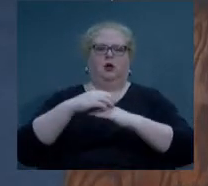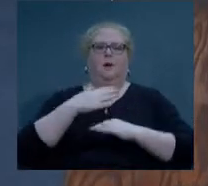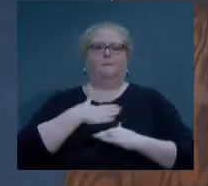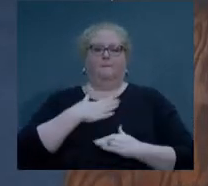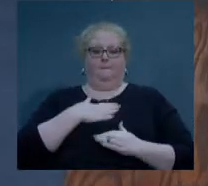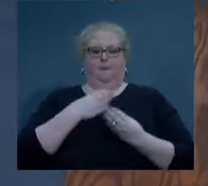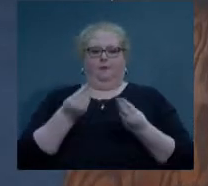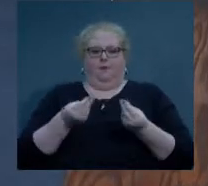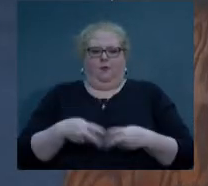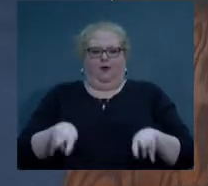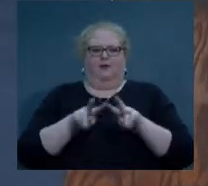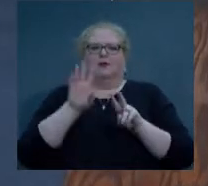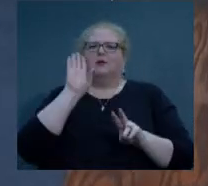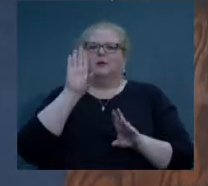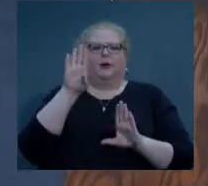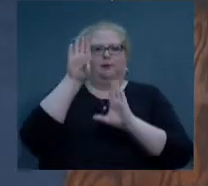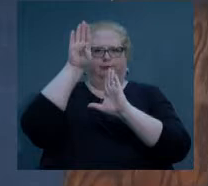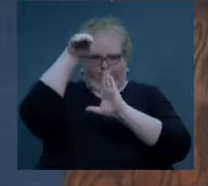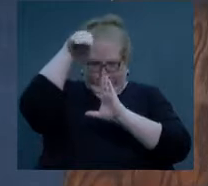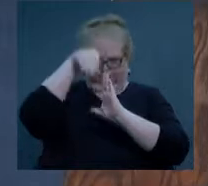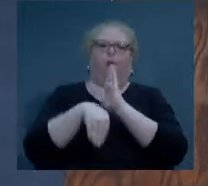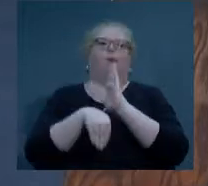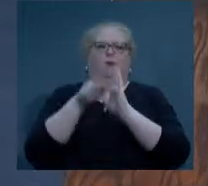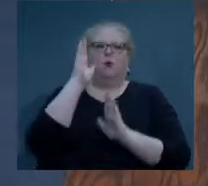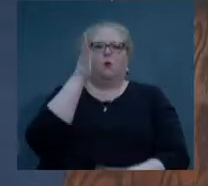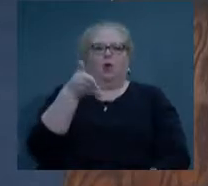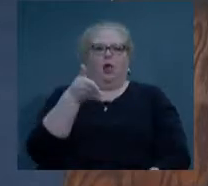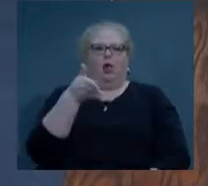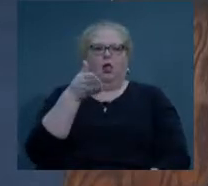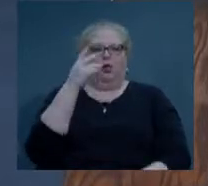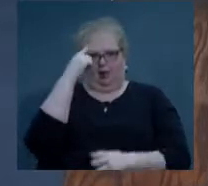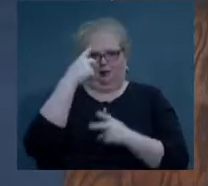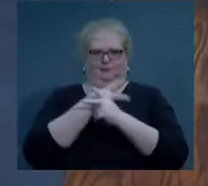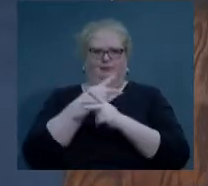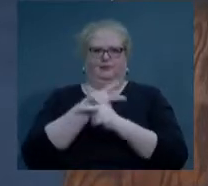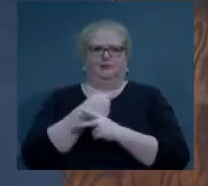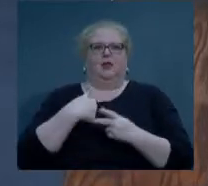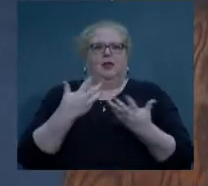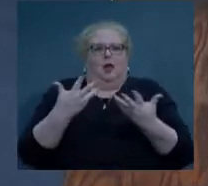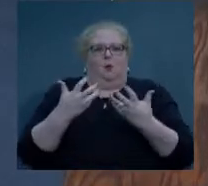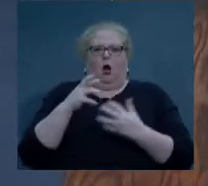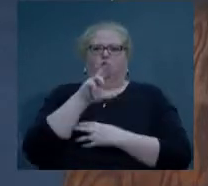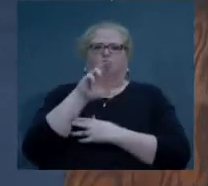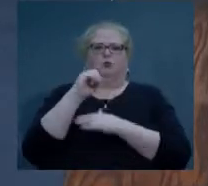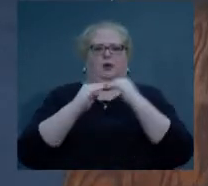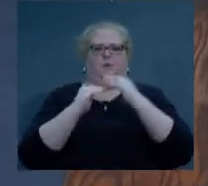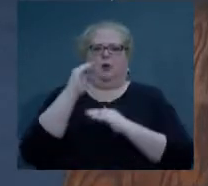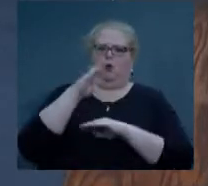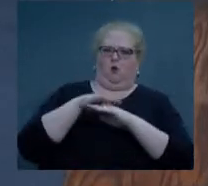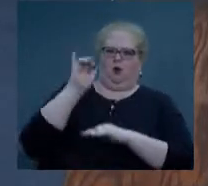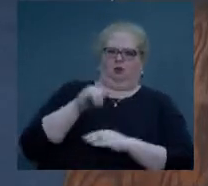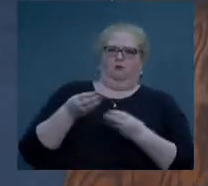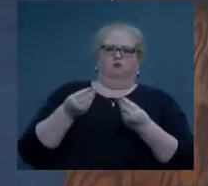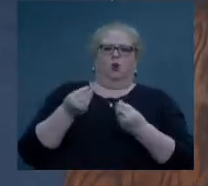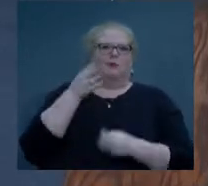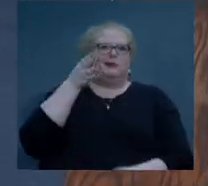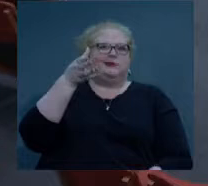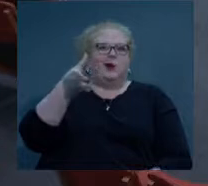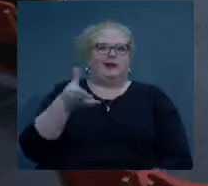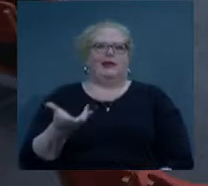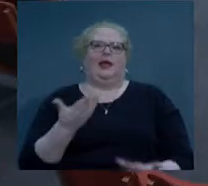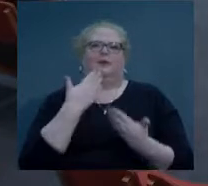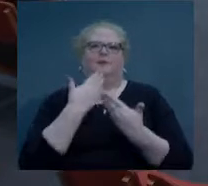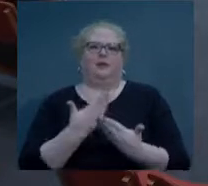to go straight down. And I would like to rebuild on this property one day. So